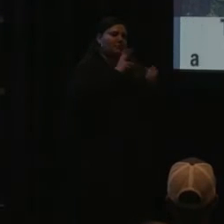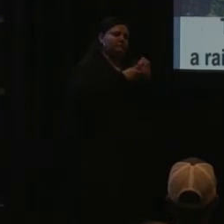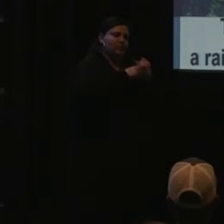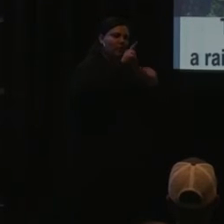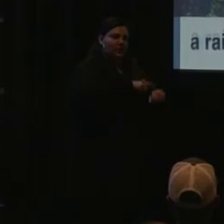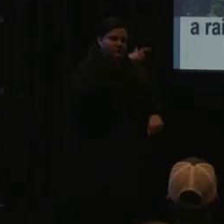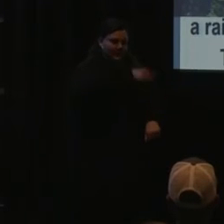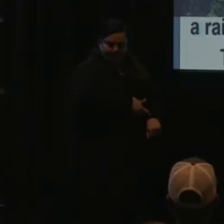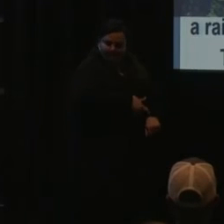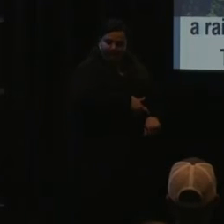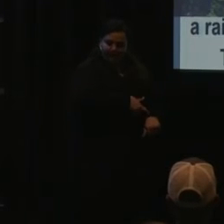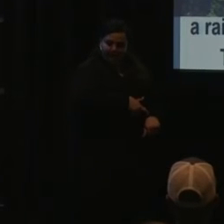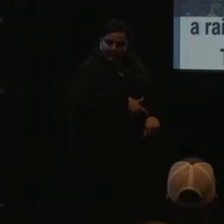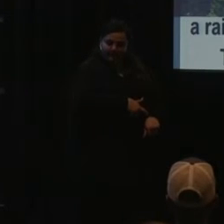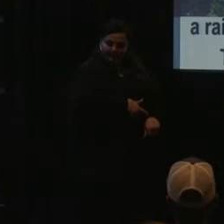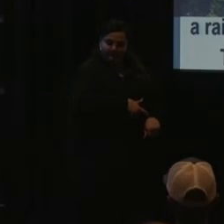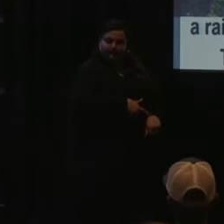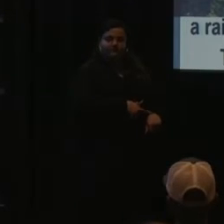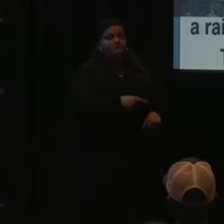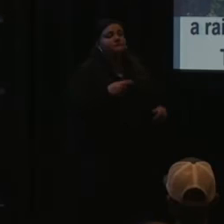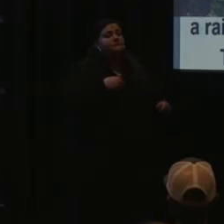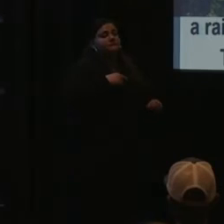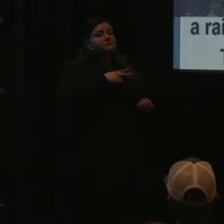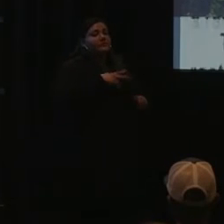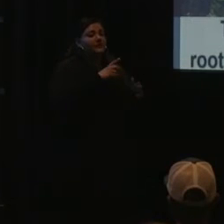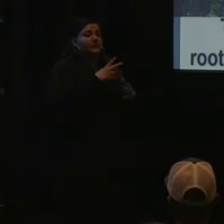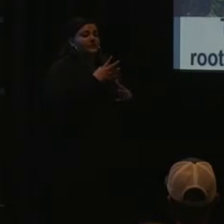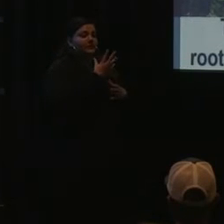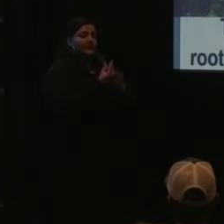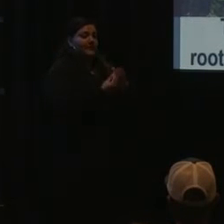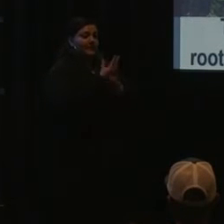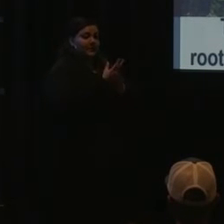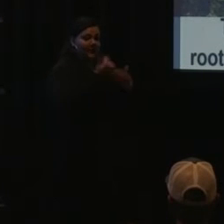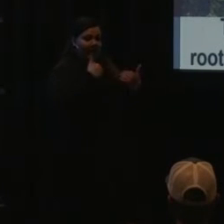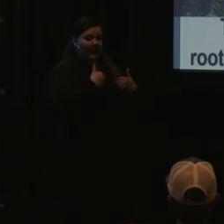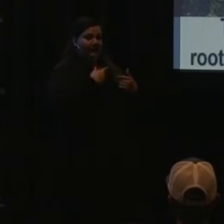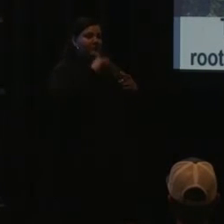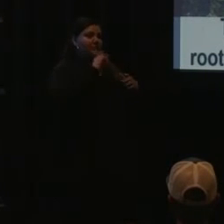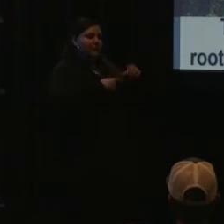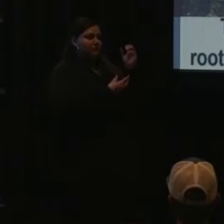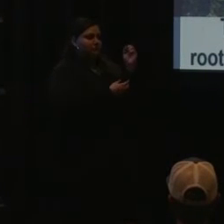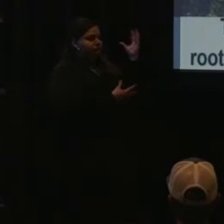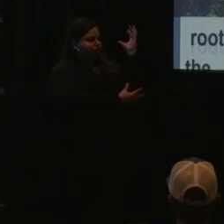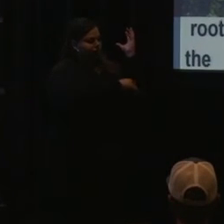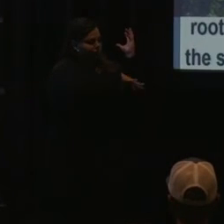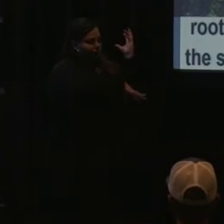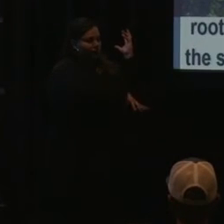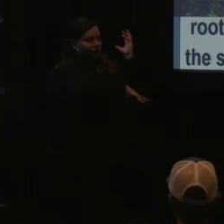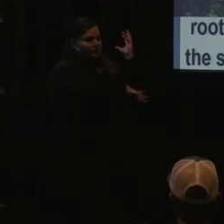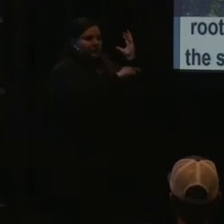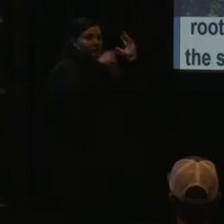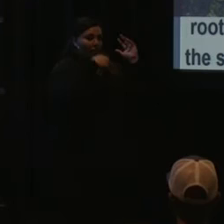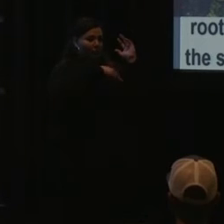The native plants that we've used have very deep roots that help to infiltrate the stormwater into the soil and improve the